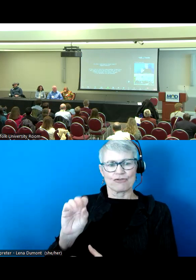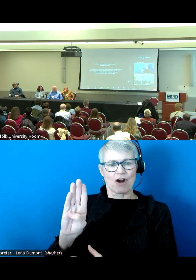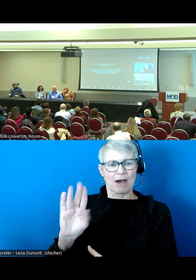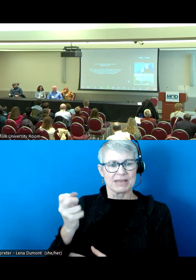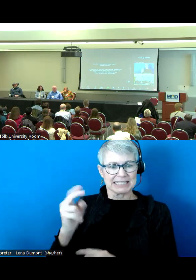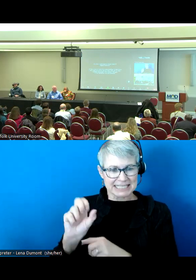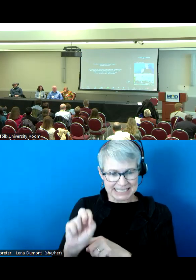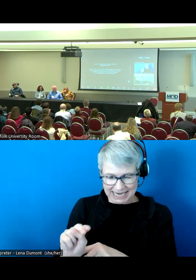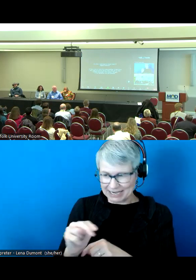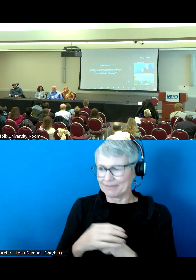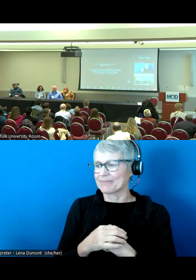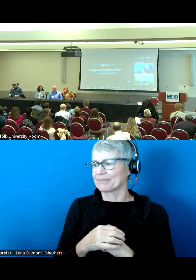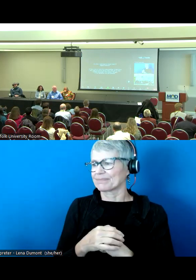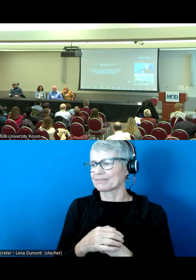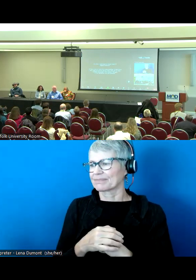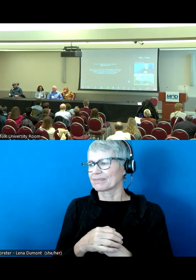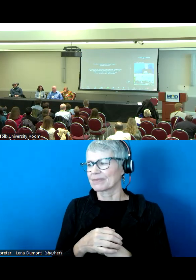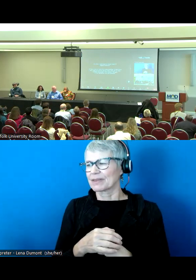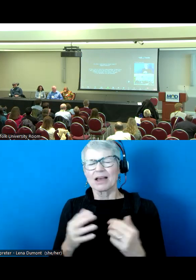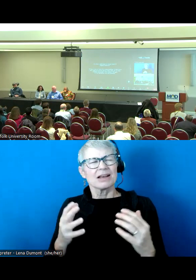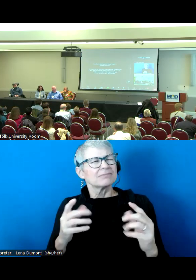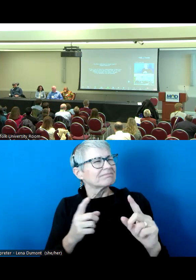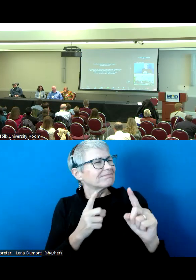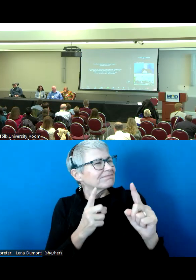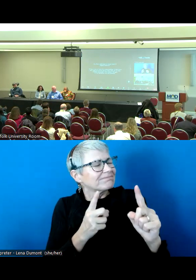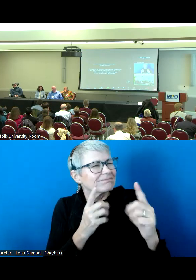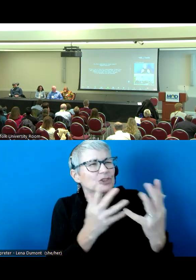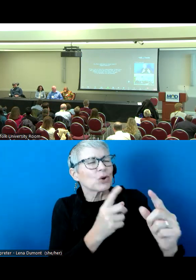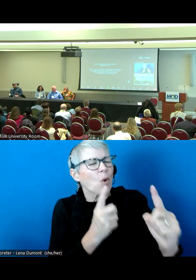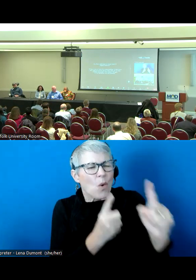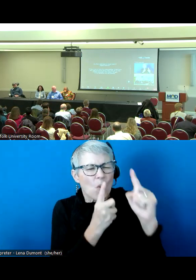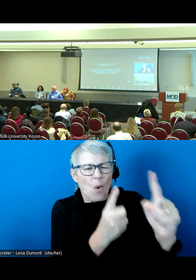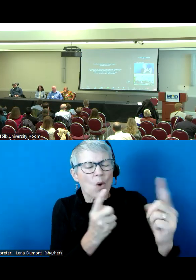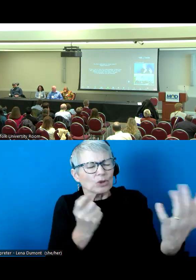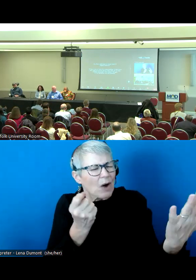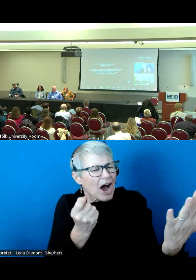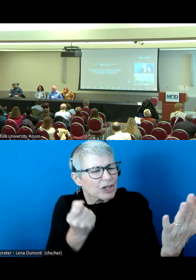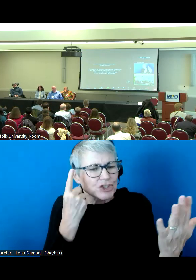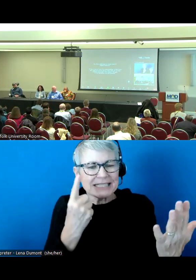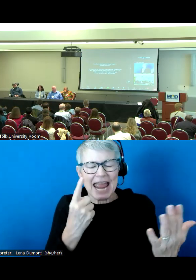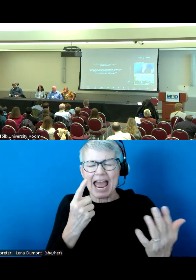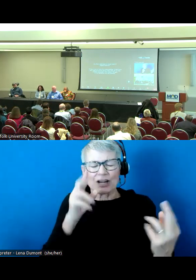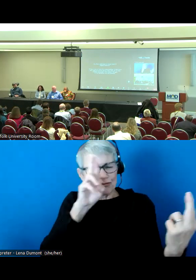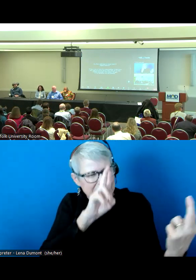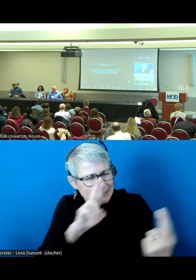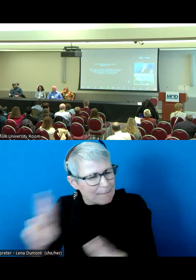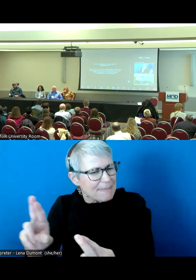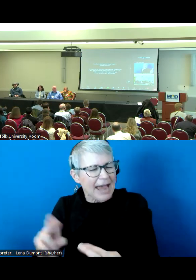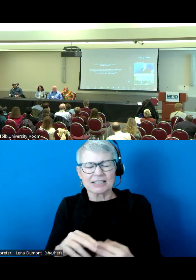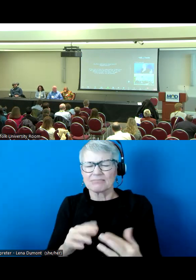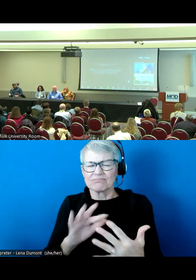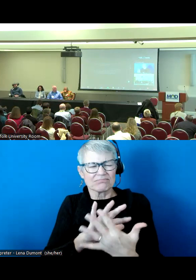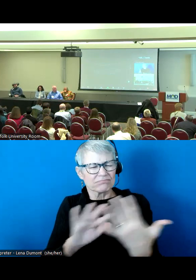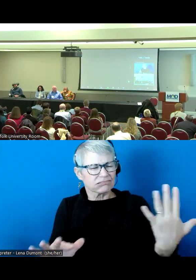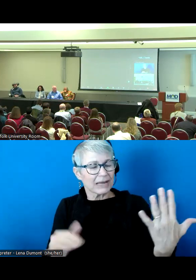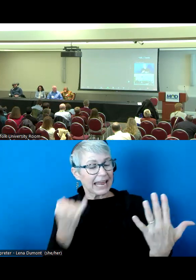those who need assistance, and do what they can to treat disabled passengers with respect, the goal of this settlement will be